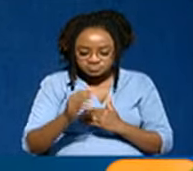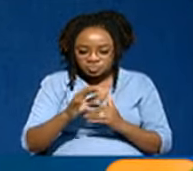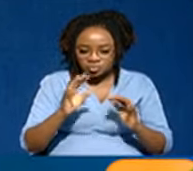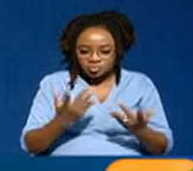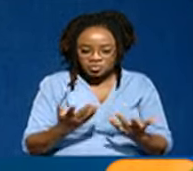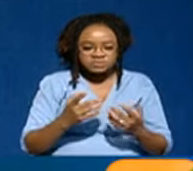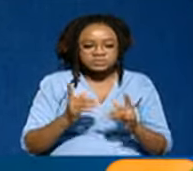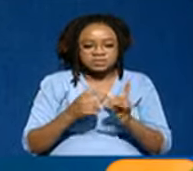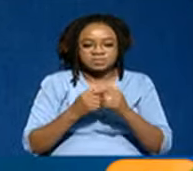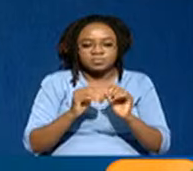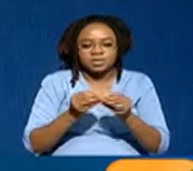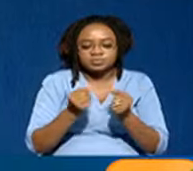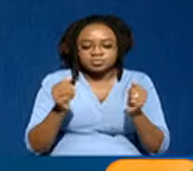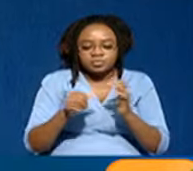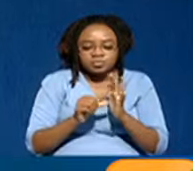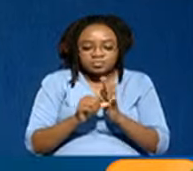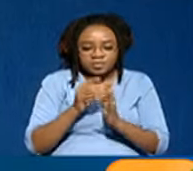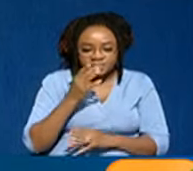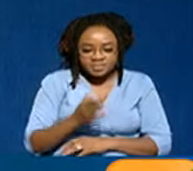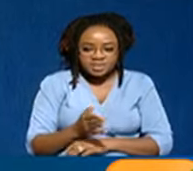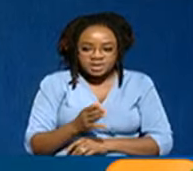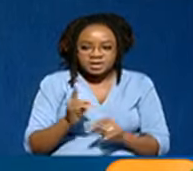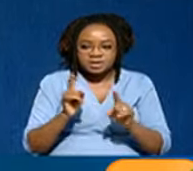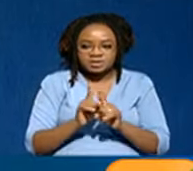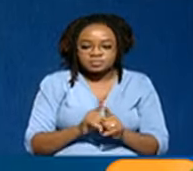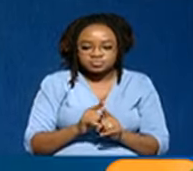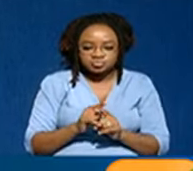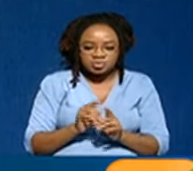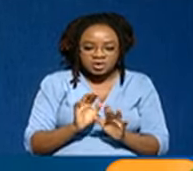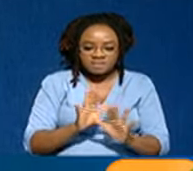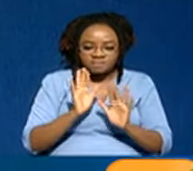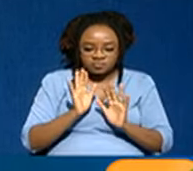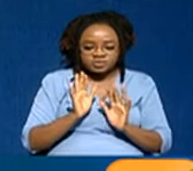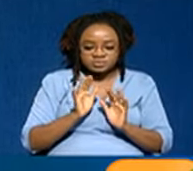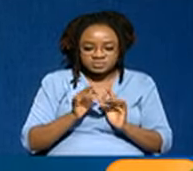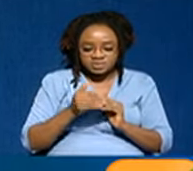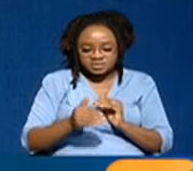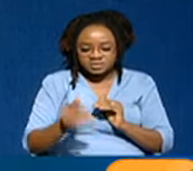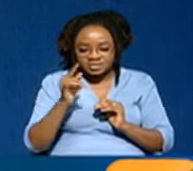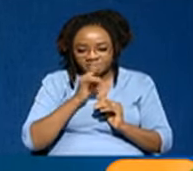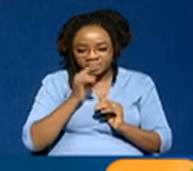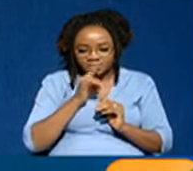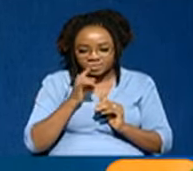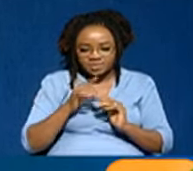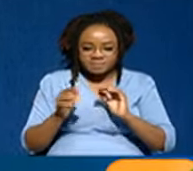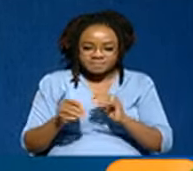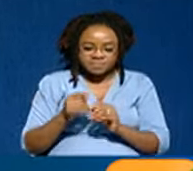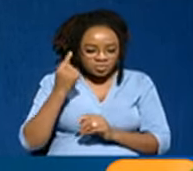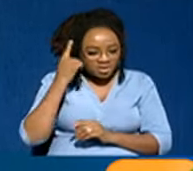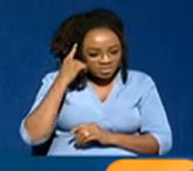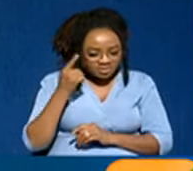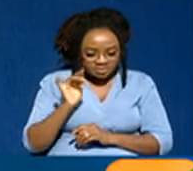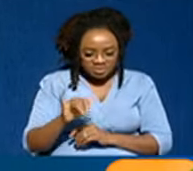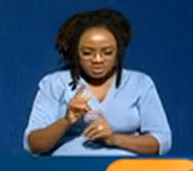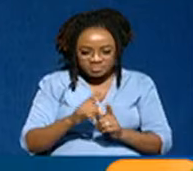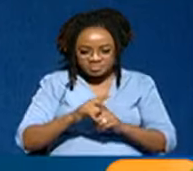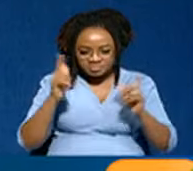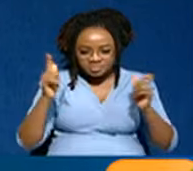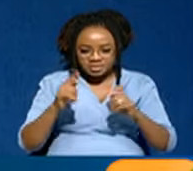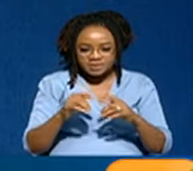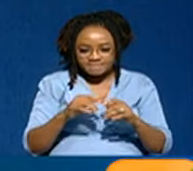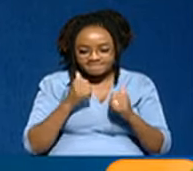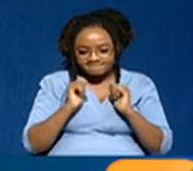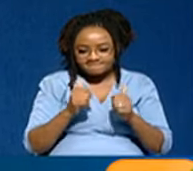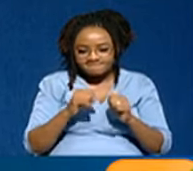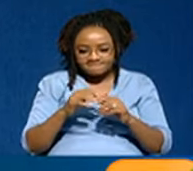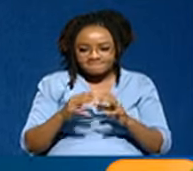resolve the obtaining crisis, okay. As well as avert the upcoming crisis. I think that will be a very big gift to our countrymen.